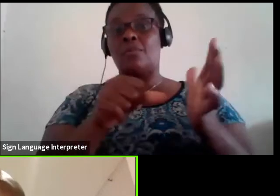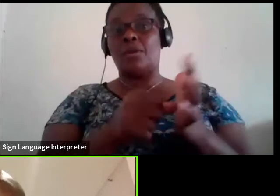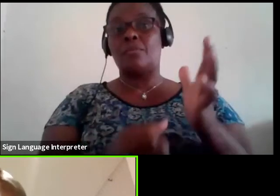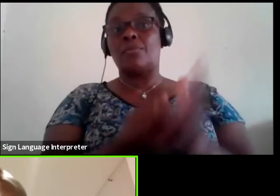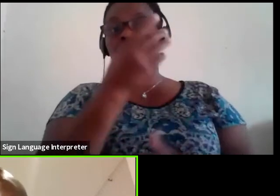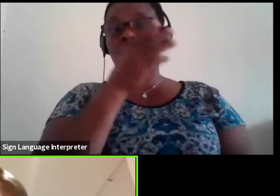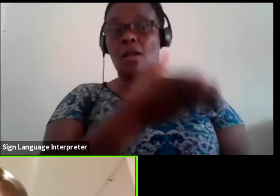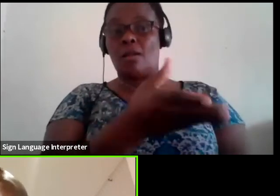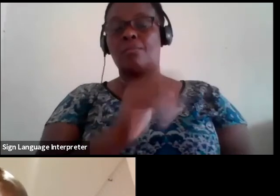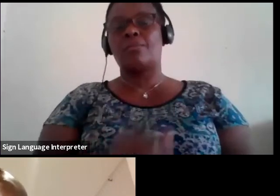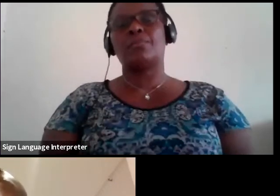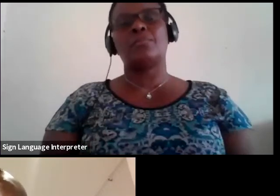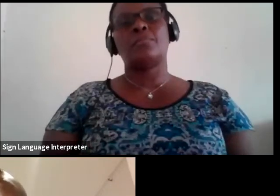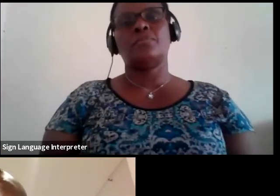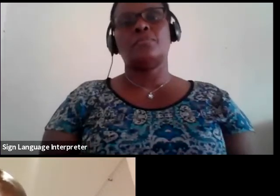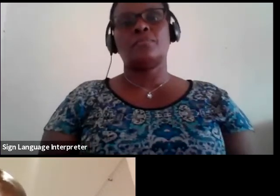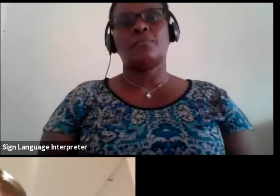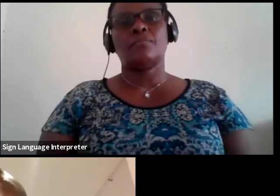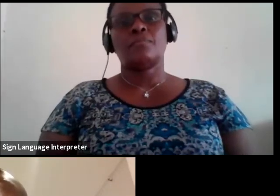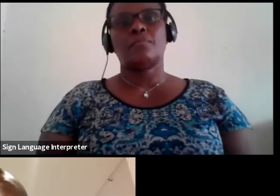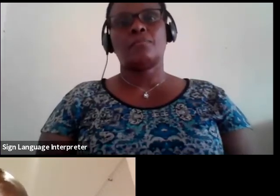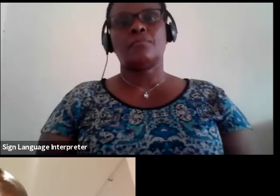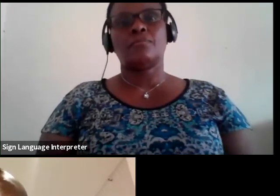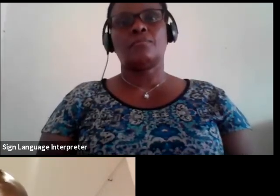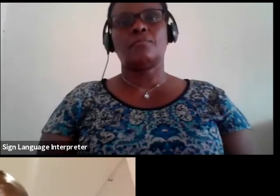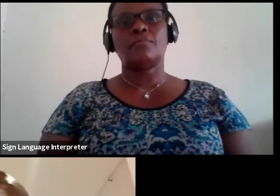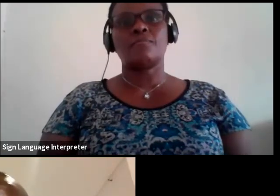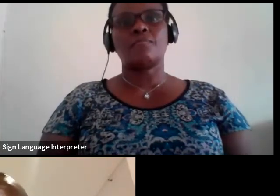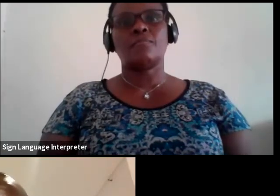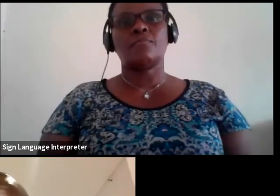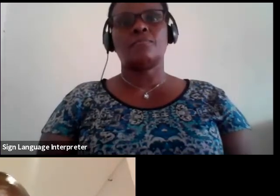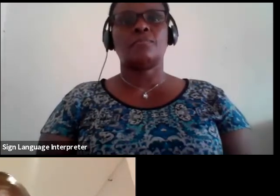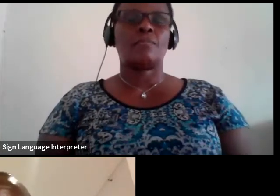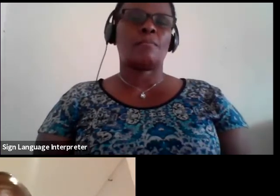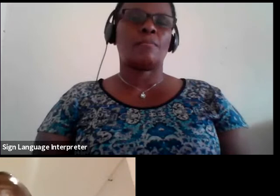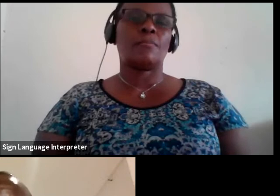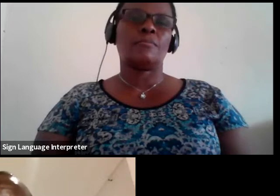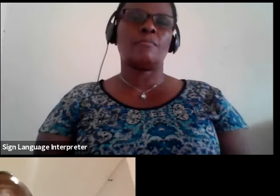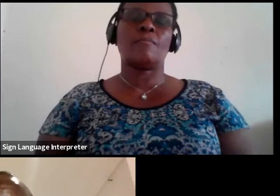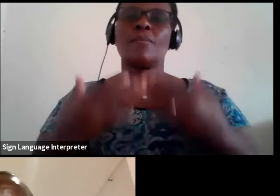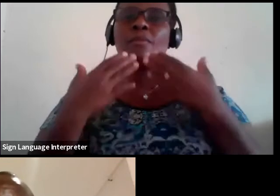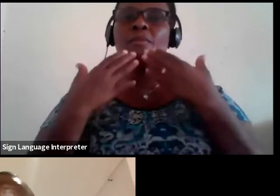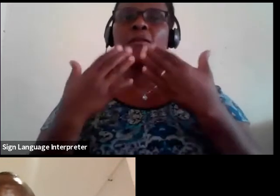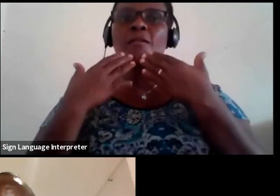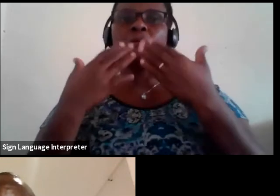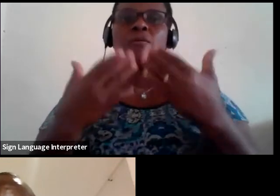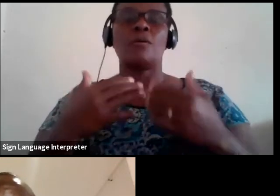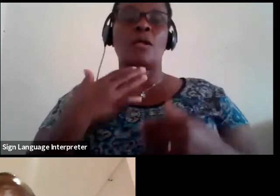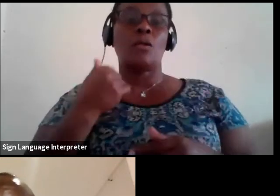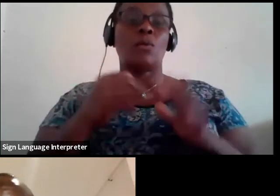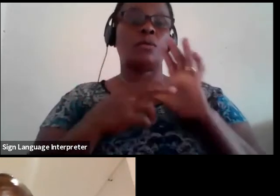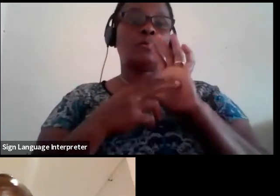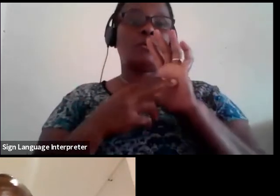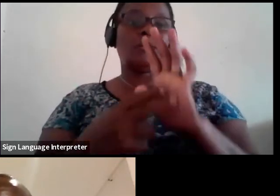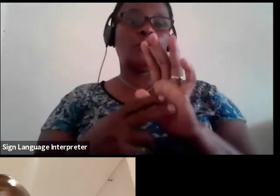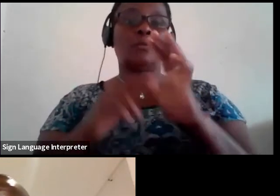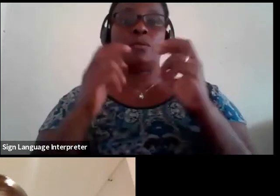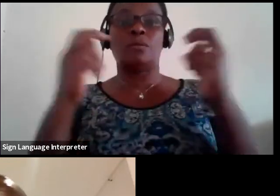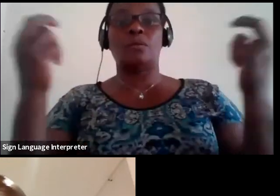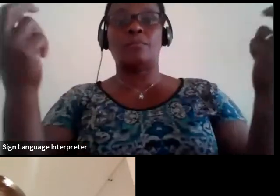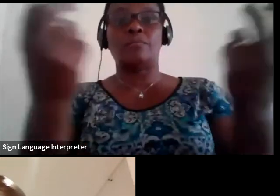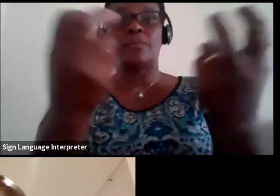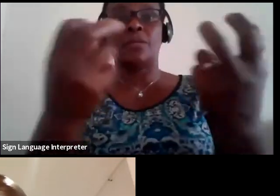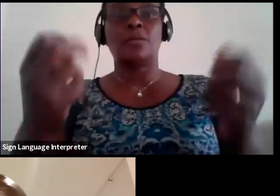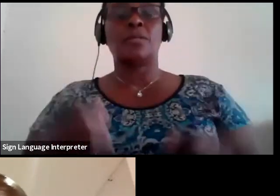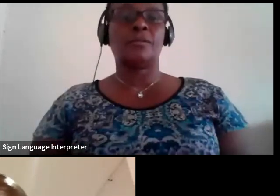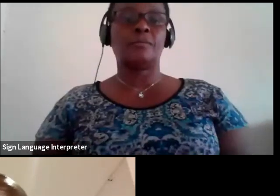the continent. All right. Thank you. Thank you, Victor. Now, I'd just like to introduce our panelists. I'll do that very